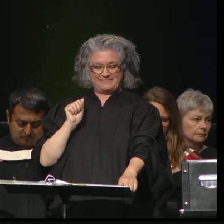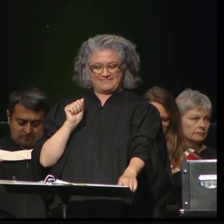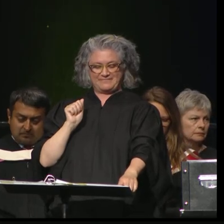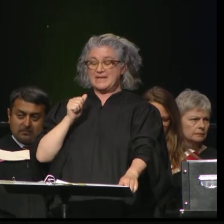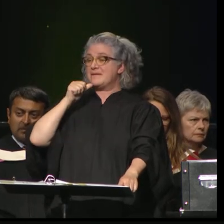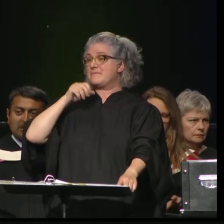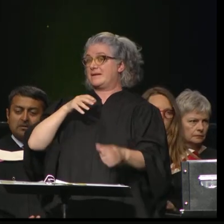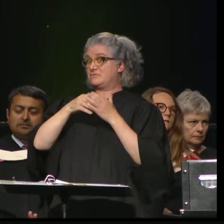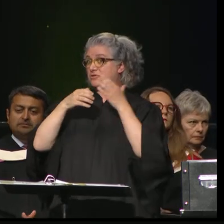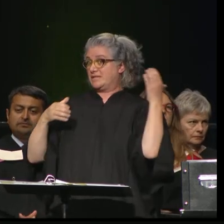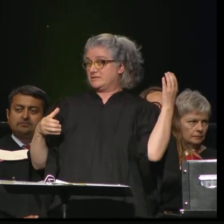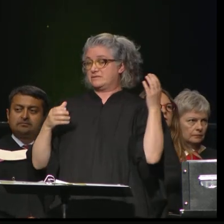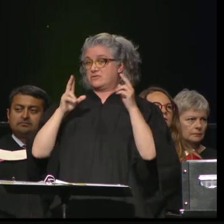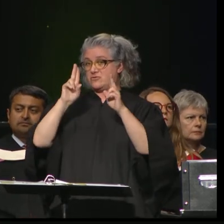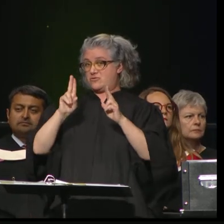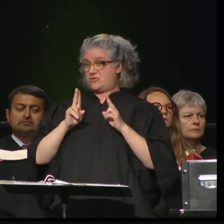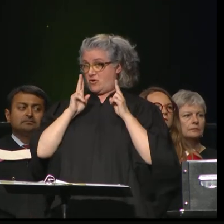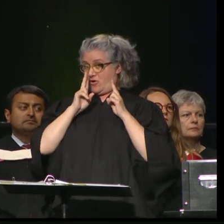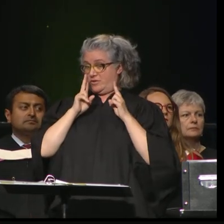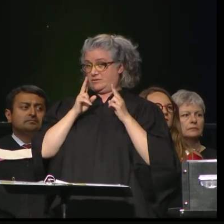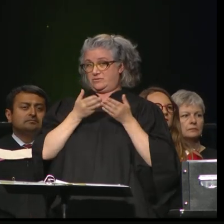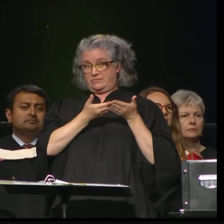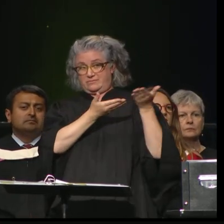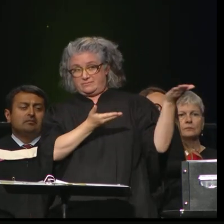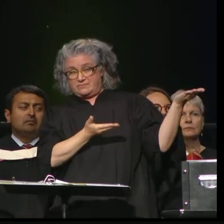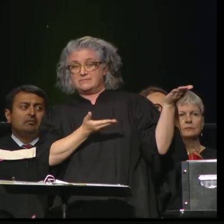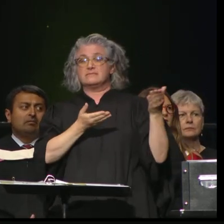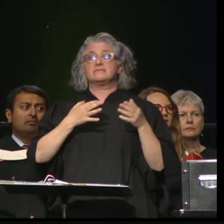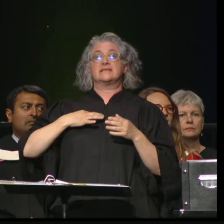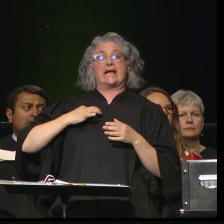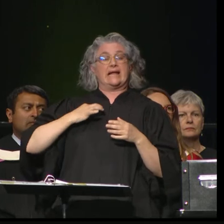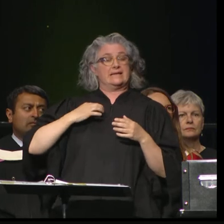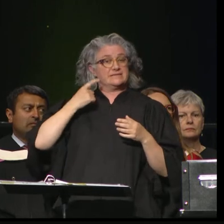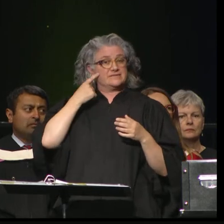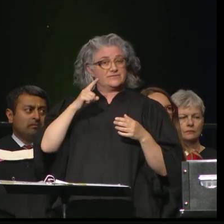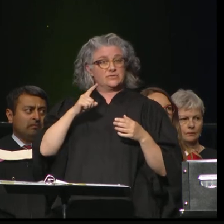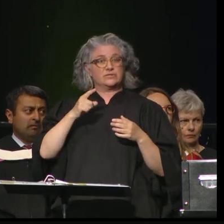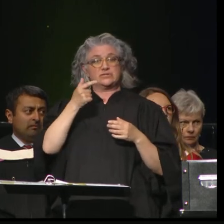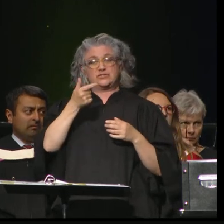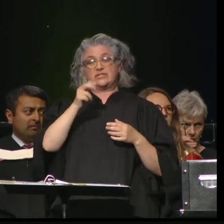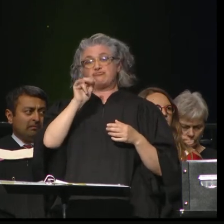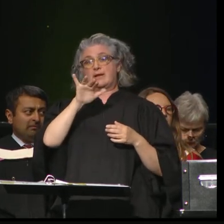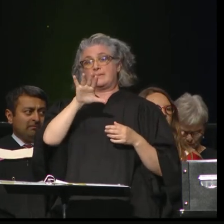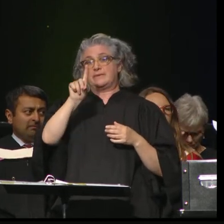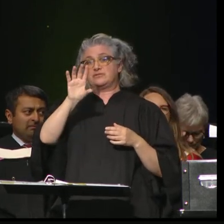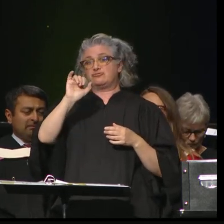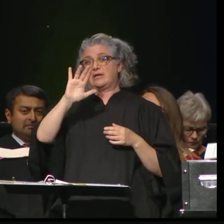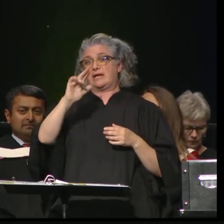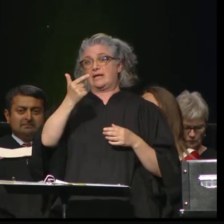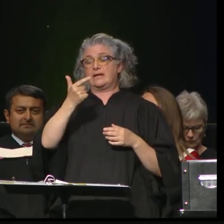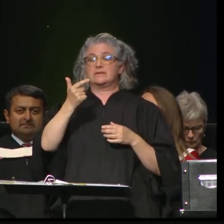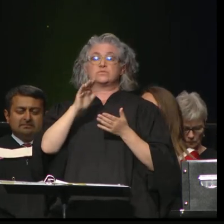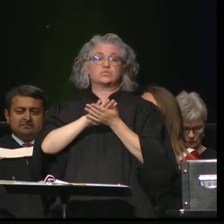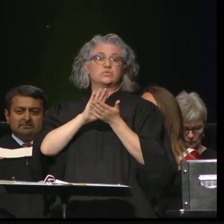Madam Chancellor, I have the honor to present candidates for the certificates in the G. Raymond Chang School of Continuing Education.